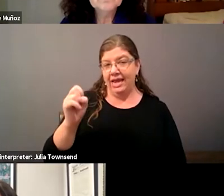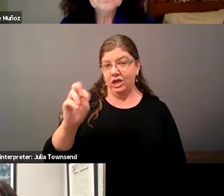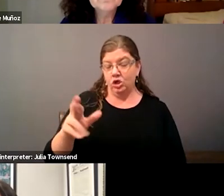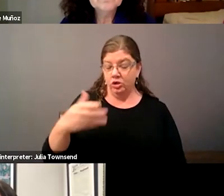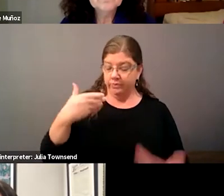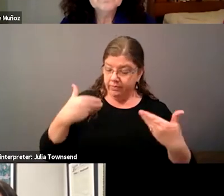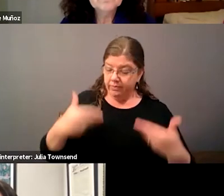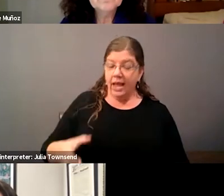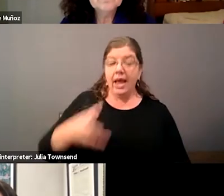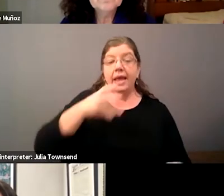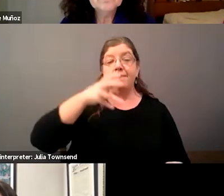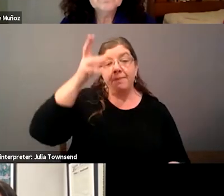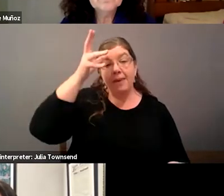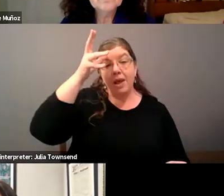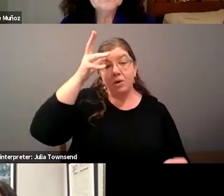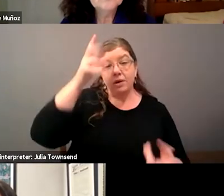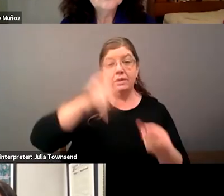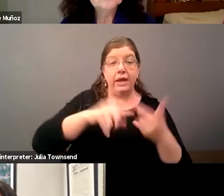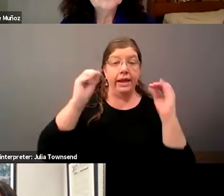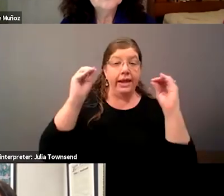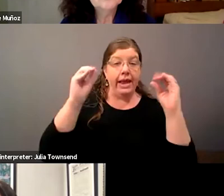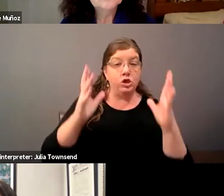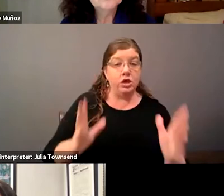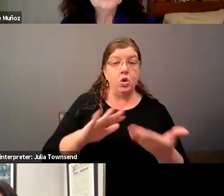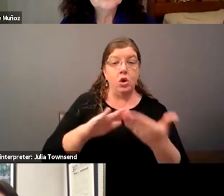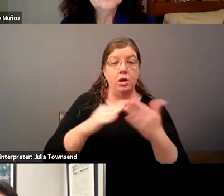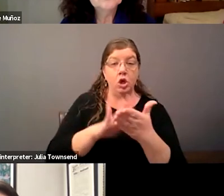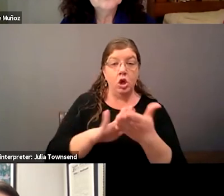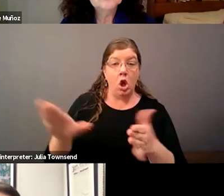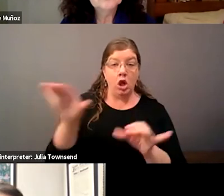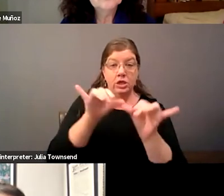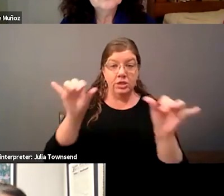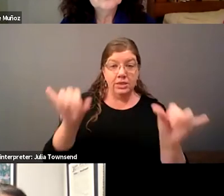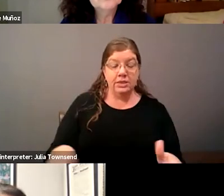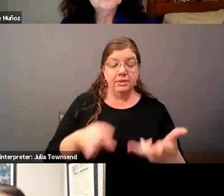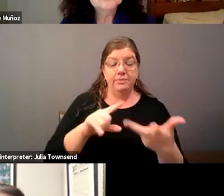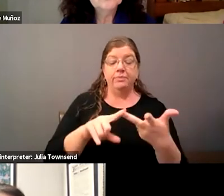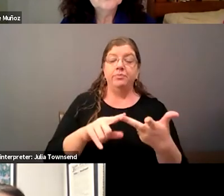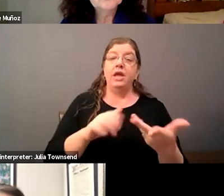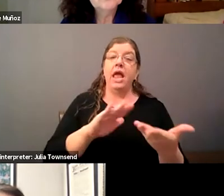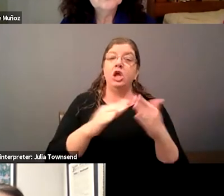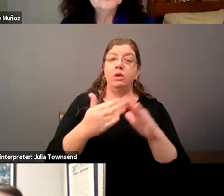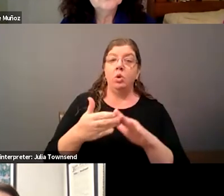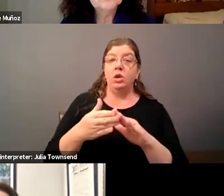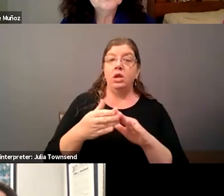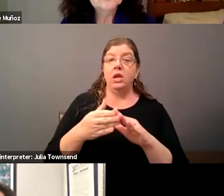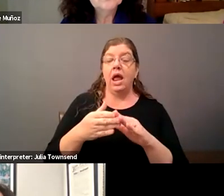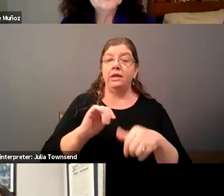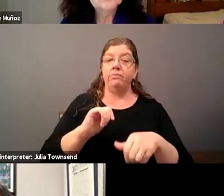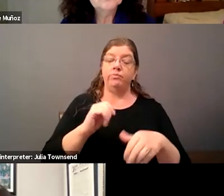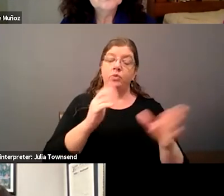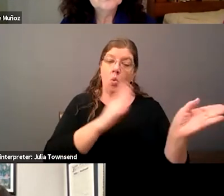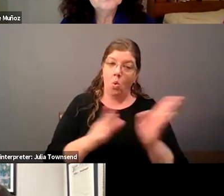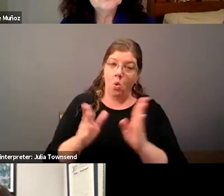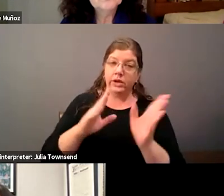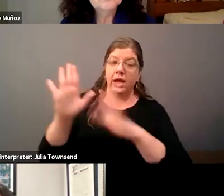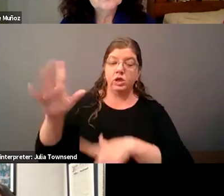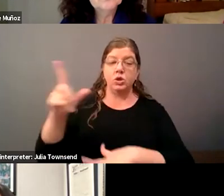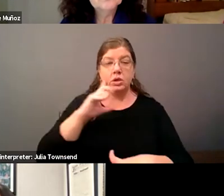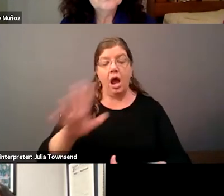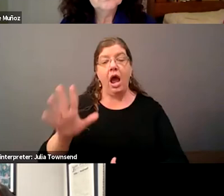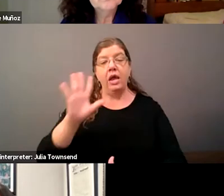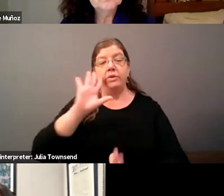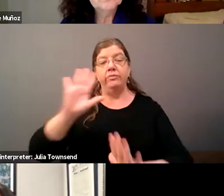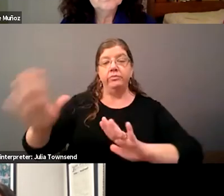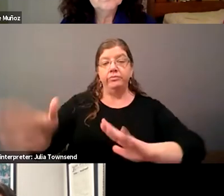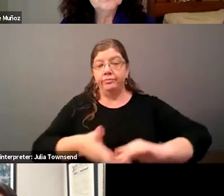a parent an educator at the community college system and a community organizer um in solidarity with future